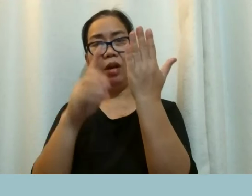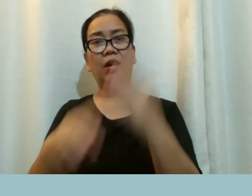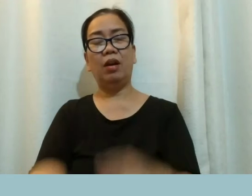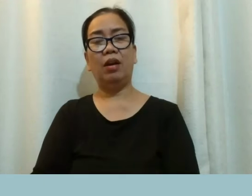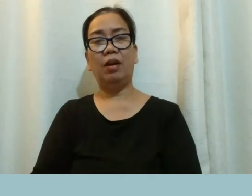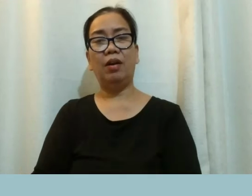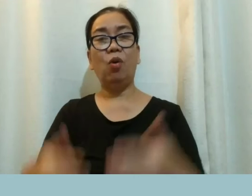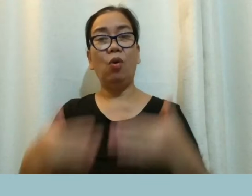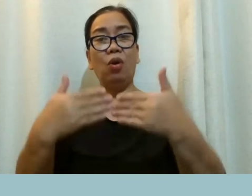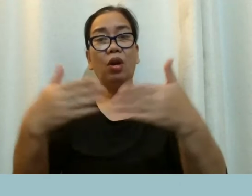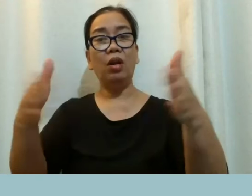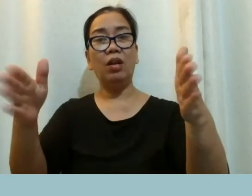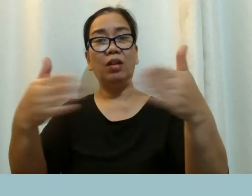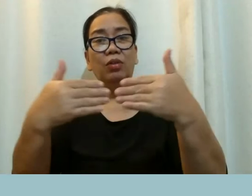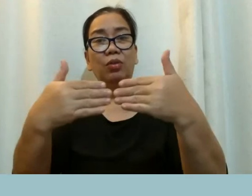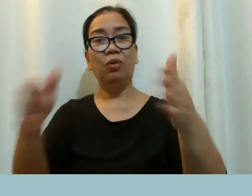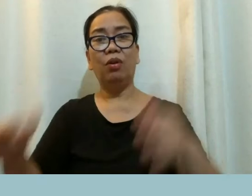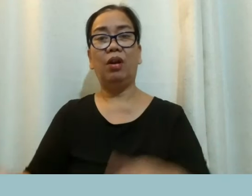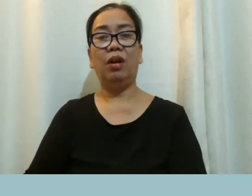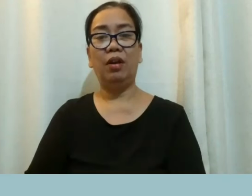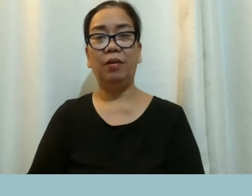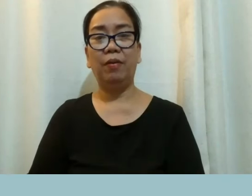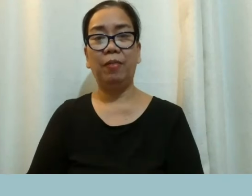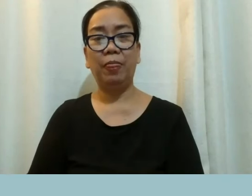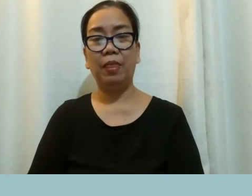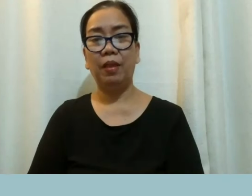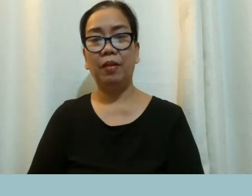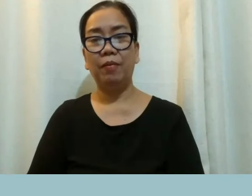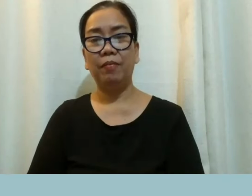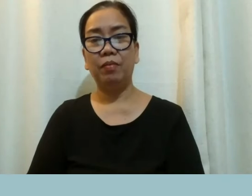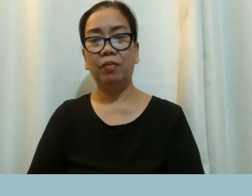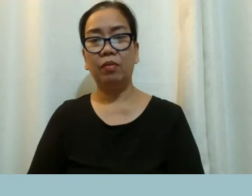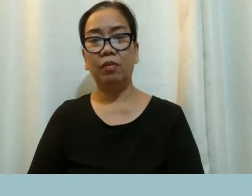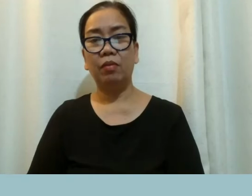door or door.